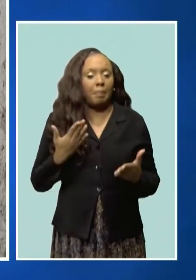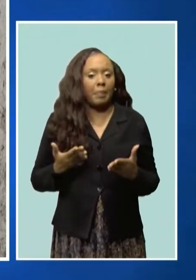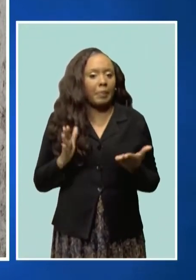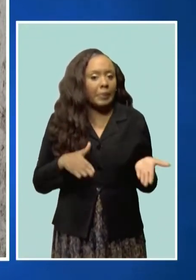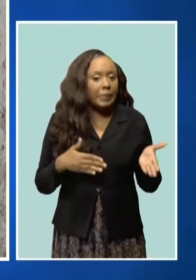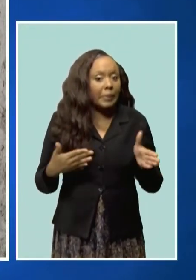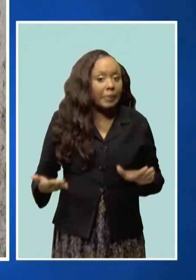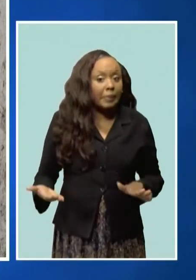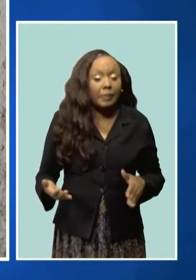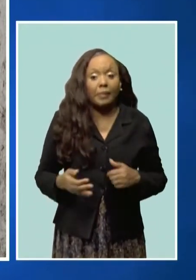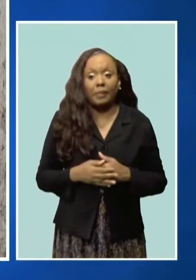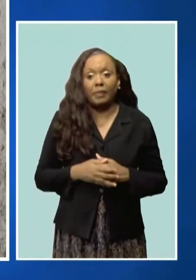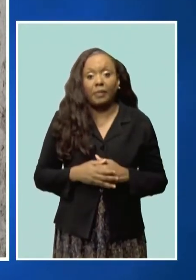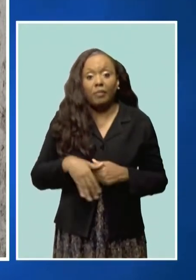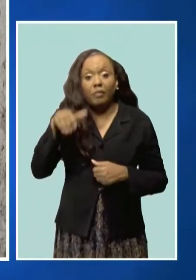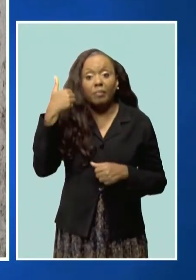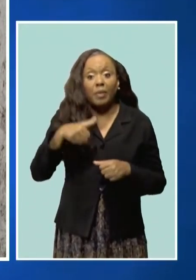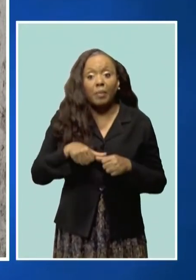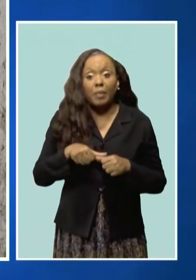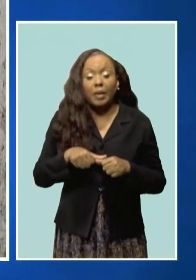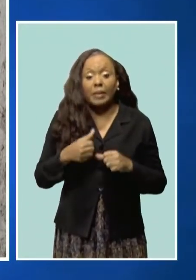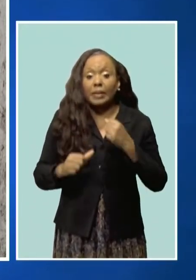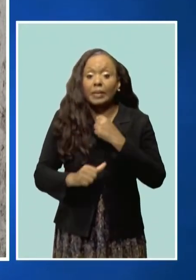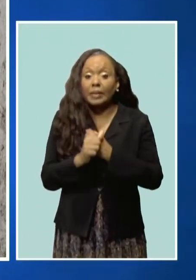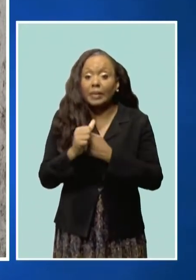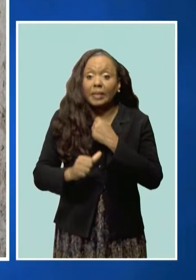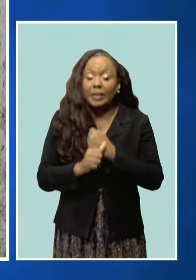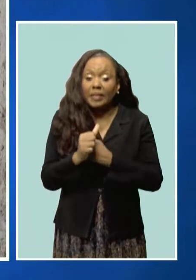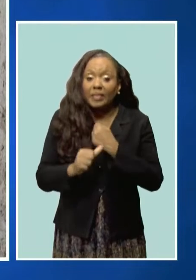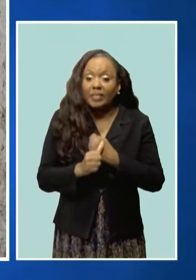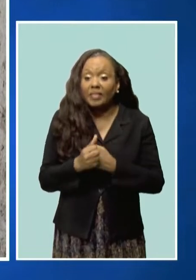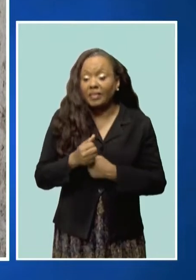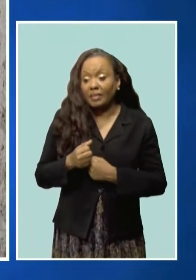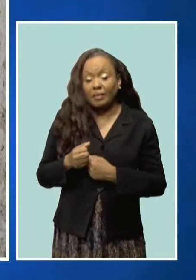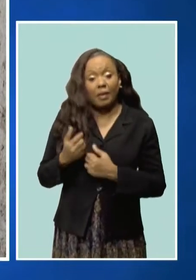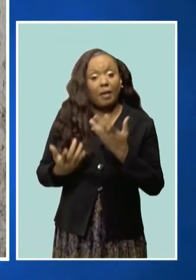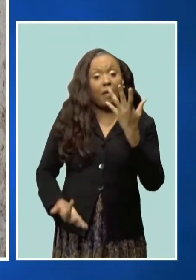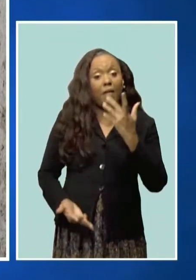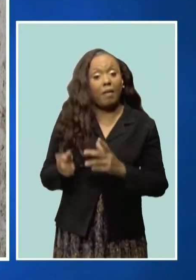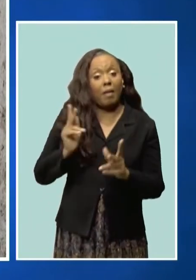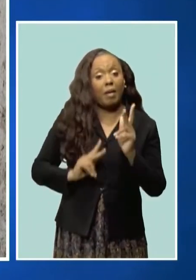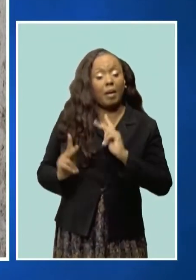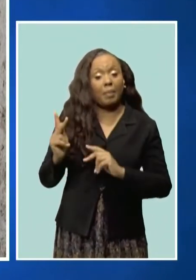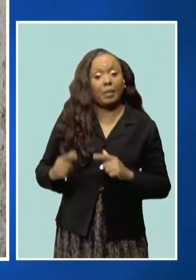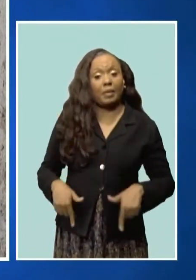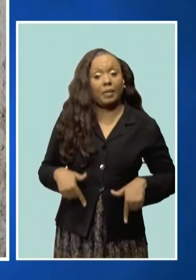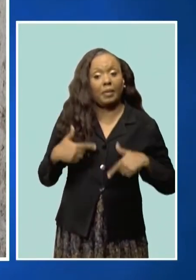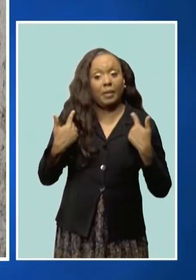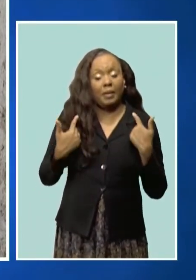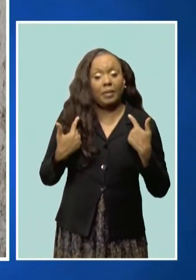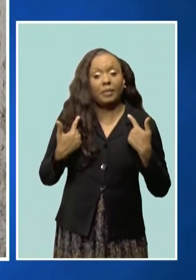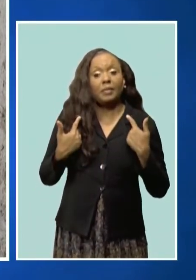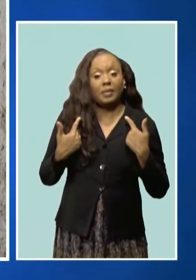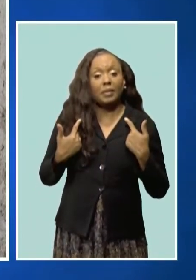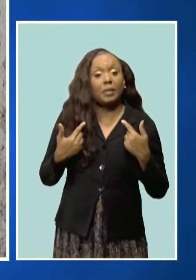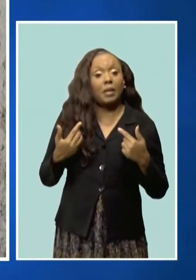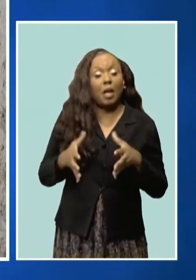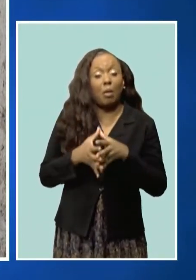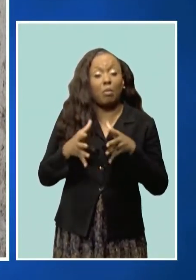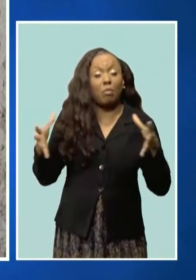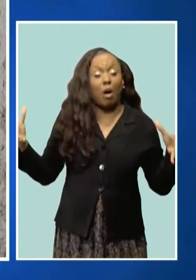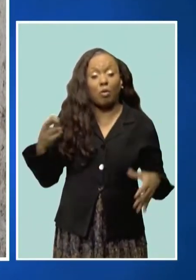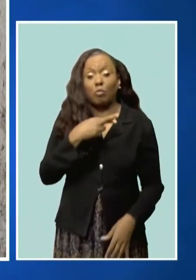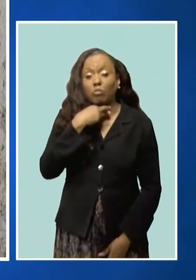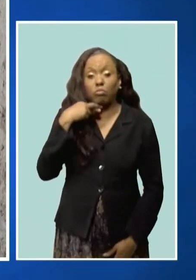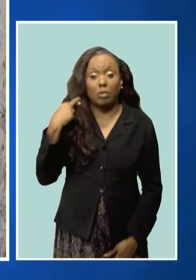safe. They may actually endanger their lives in the course of their duties, and it's important in the course